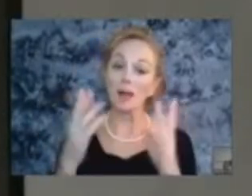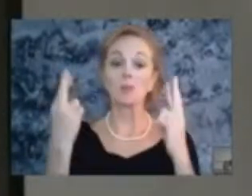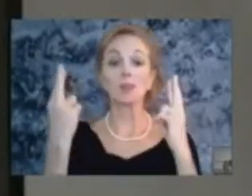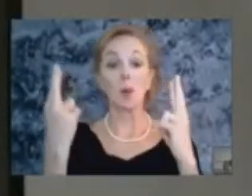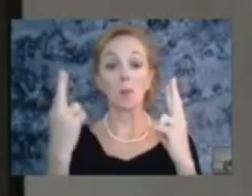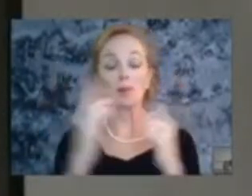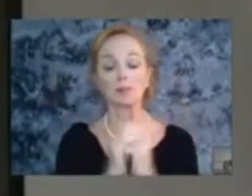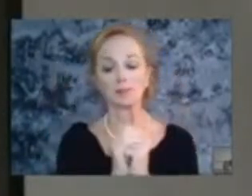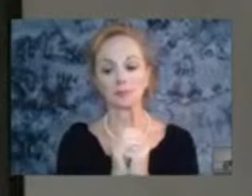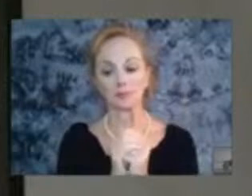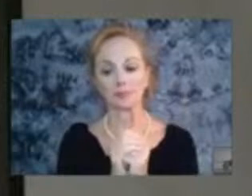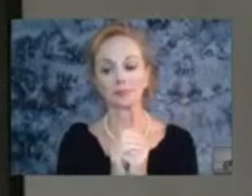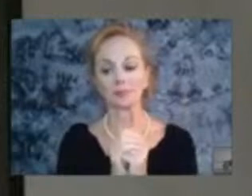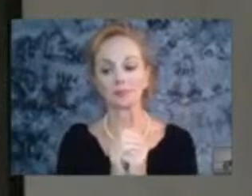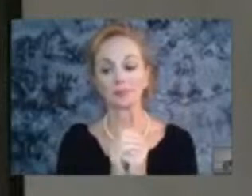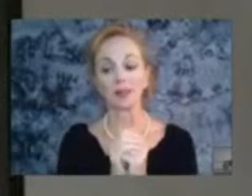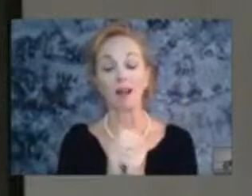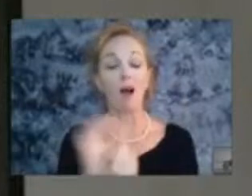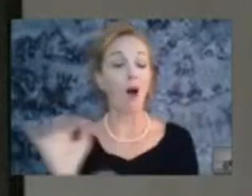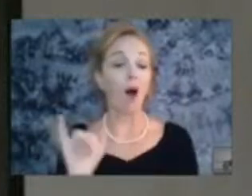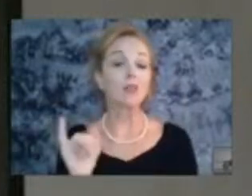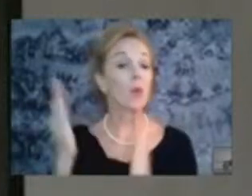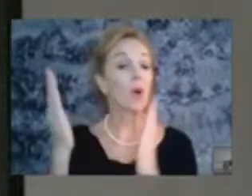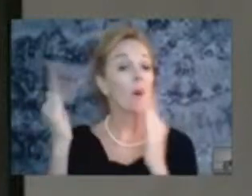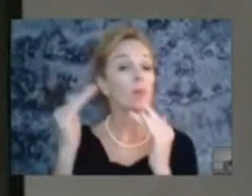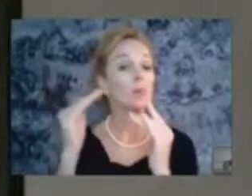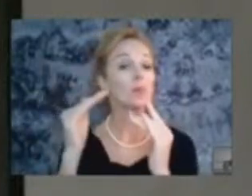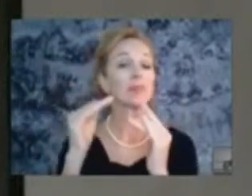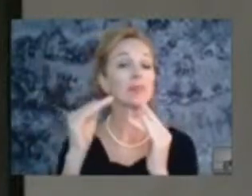this transition period would be shorter.